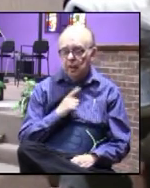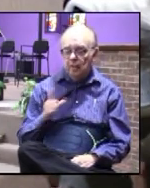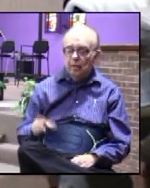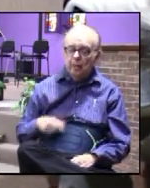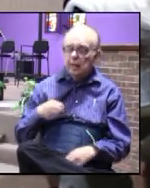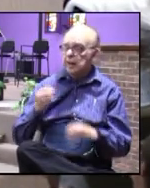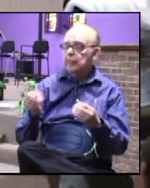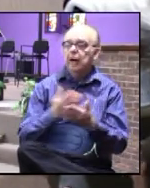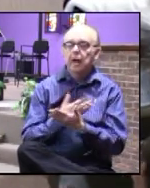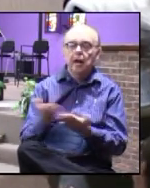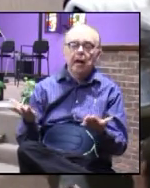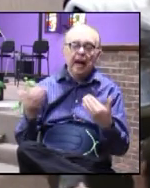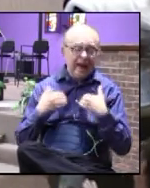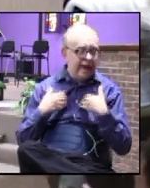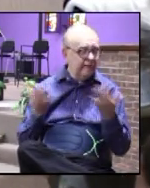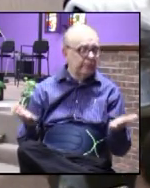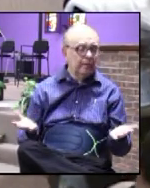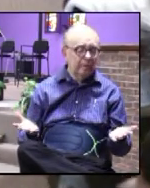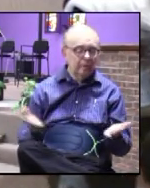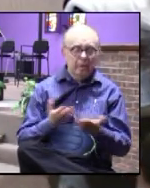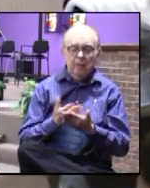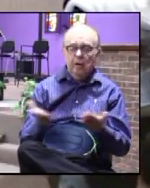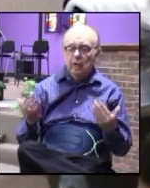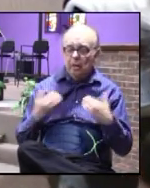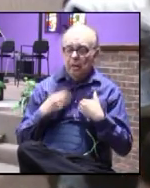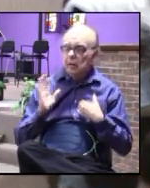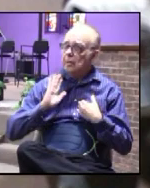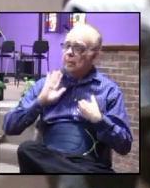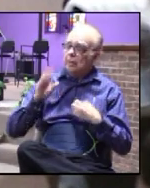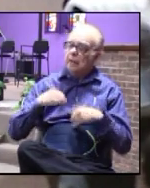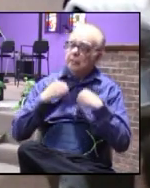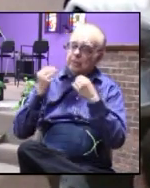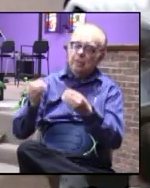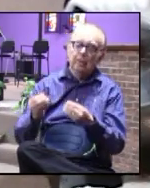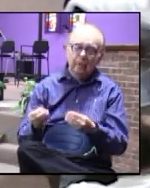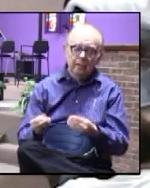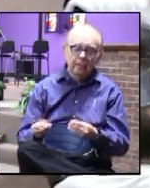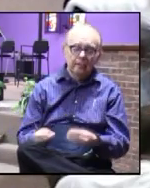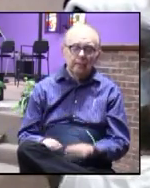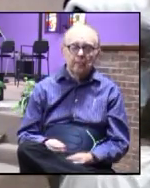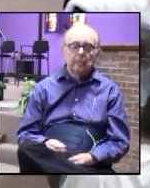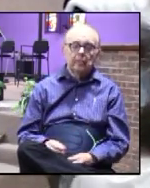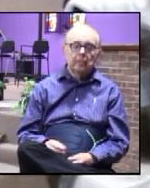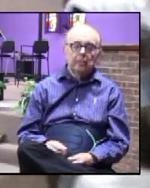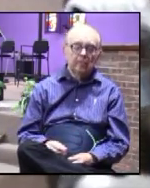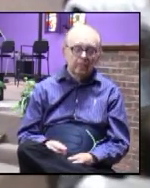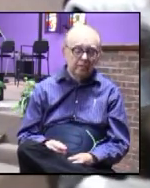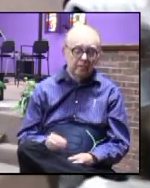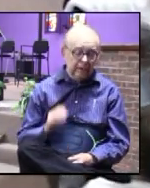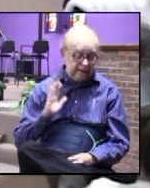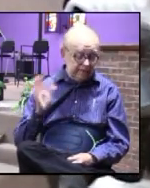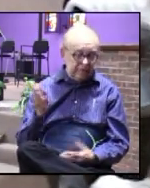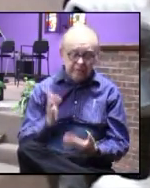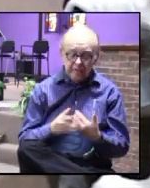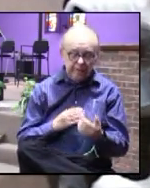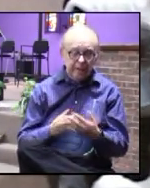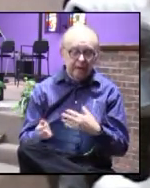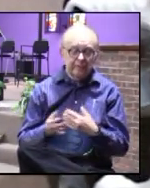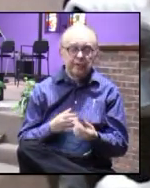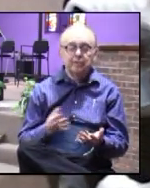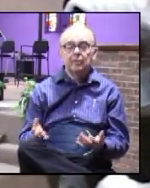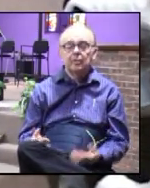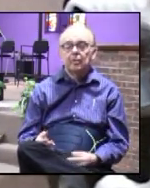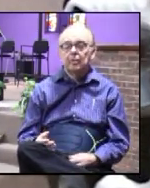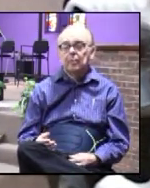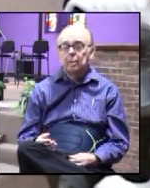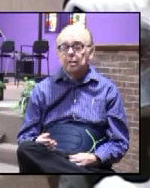give you everything I've got. Everything that I've got is yours. In actuality, it's his anyway. If he wants to take it away from you, he can. Okay?